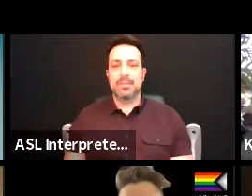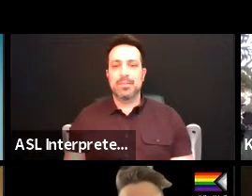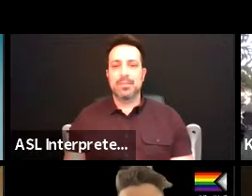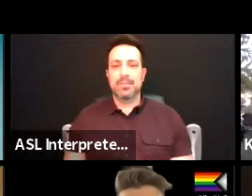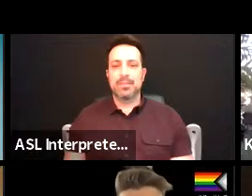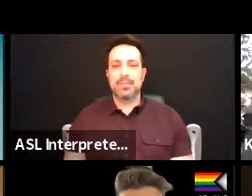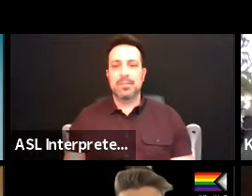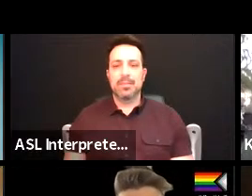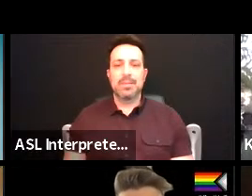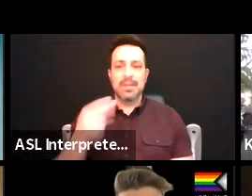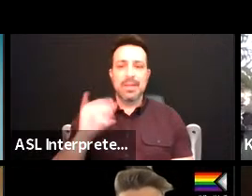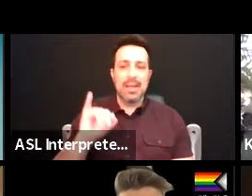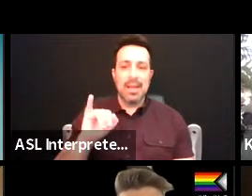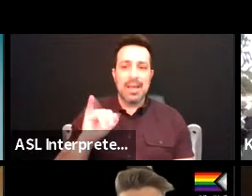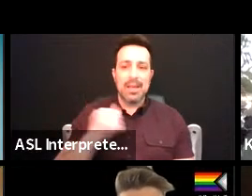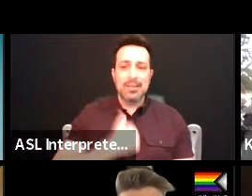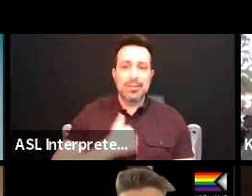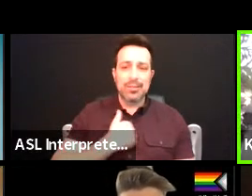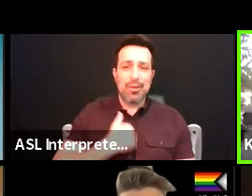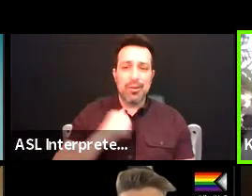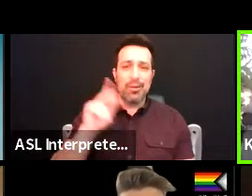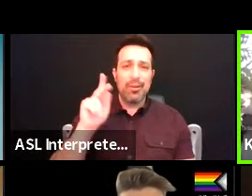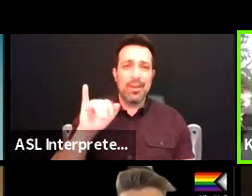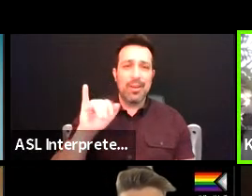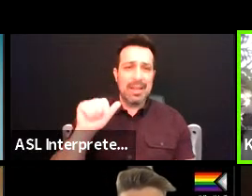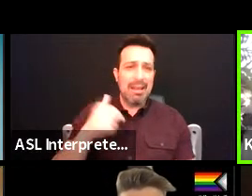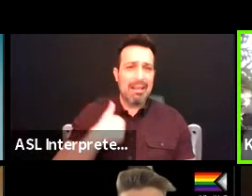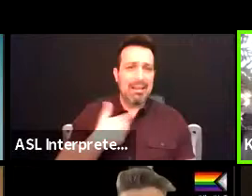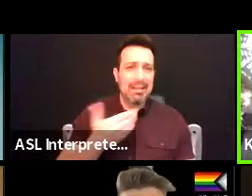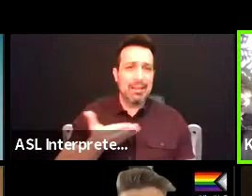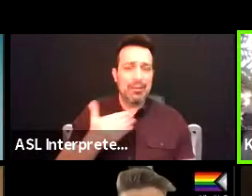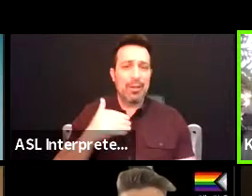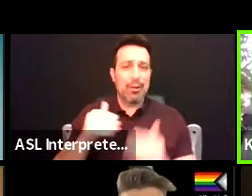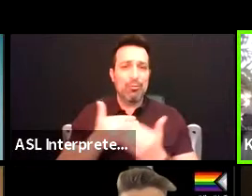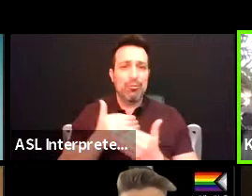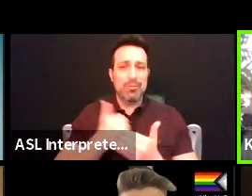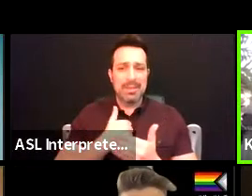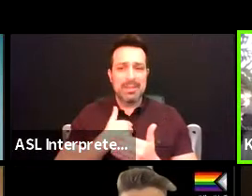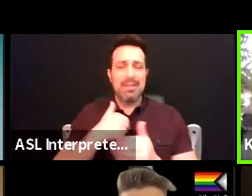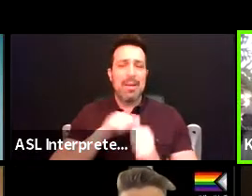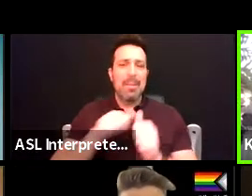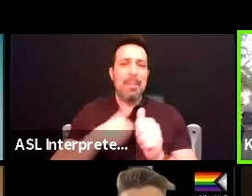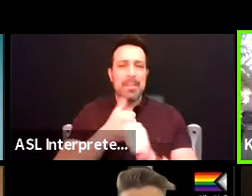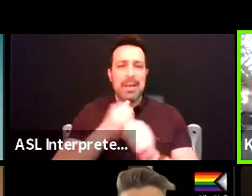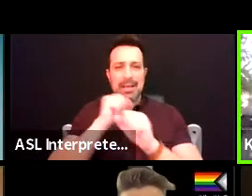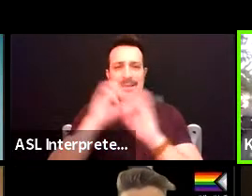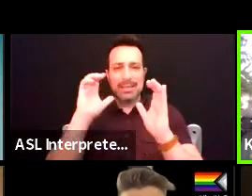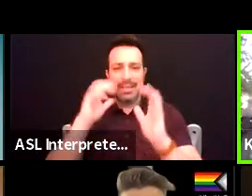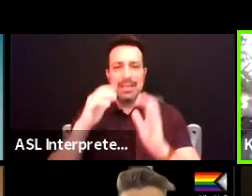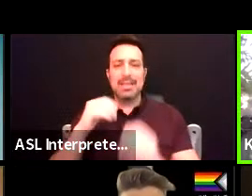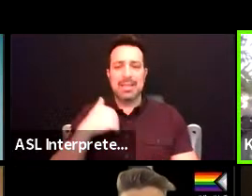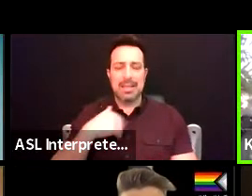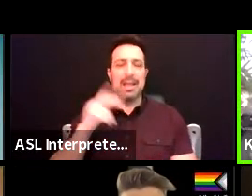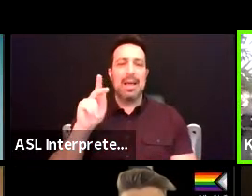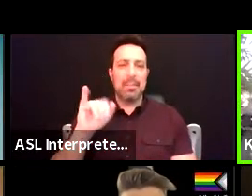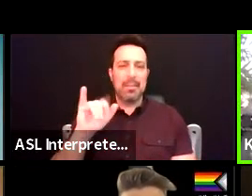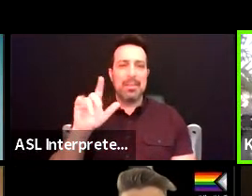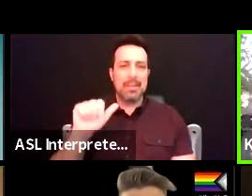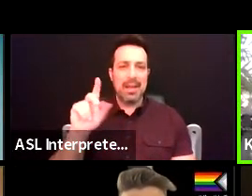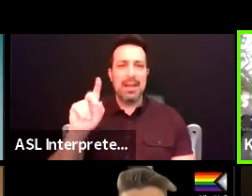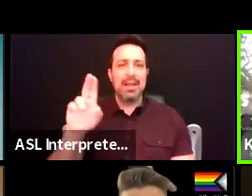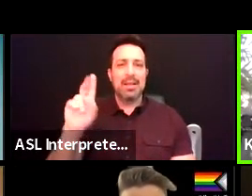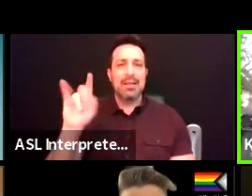Hi. Oh, sorry, Megan. I was going to introduce myself just because I'm going to be behind the scenes. My name is Kayla Duddy, and I'm